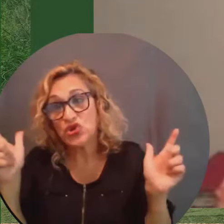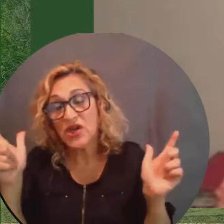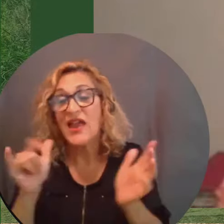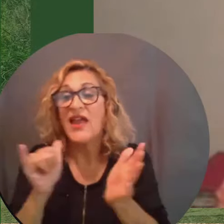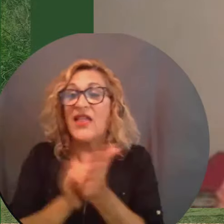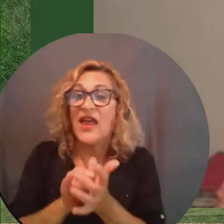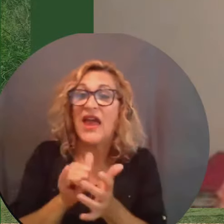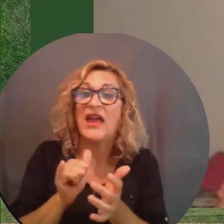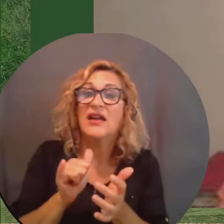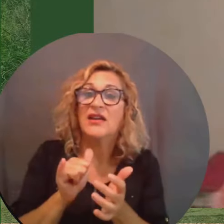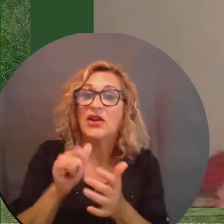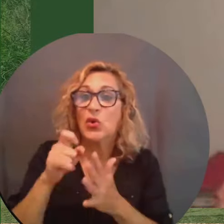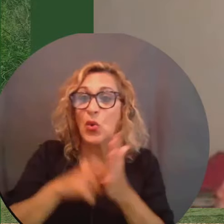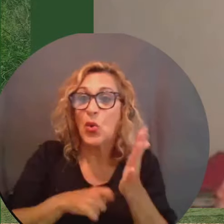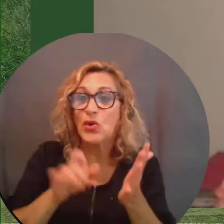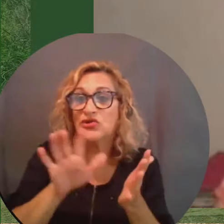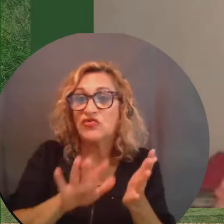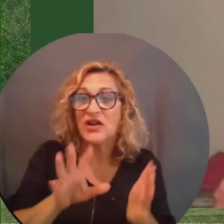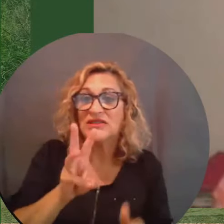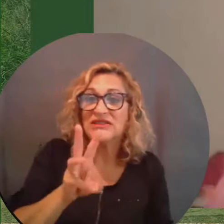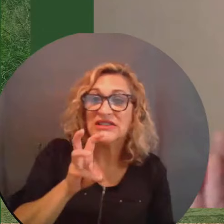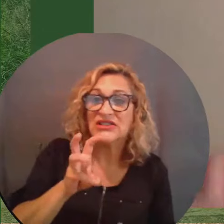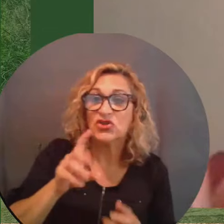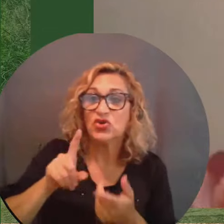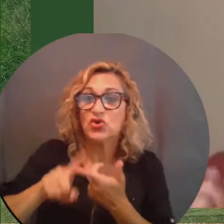can cost anywhere from